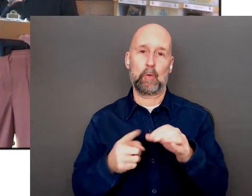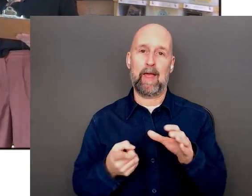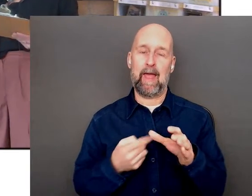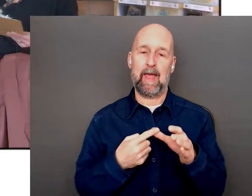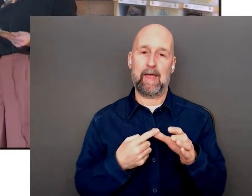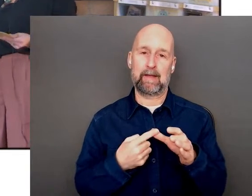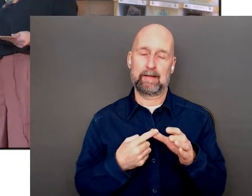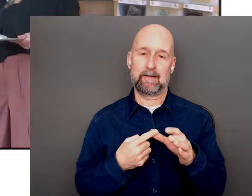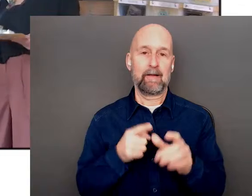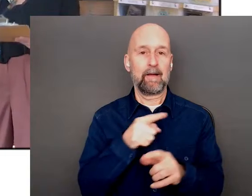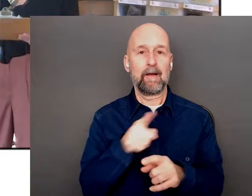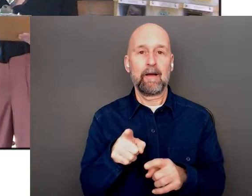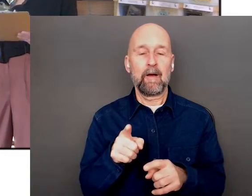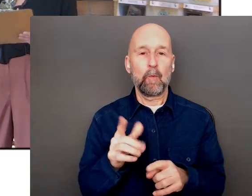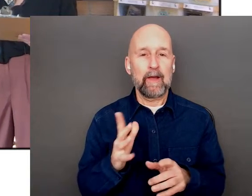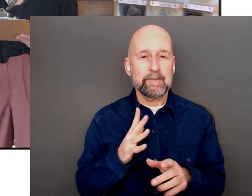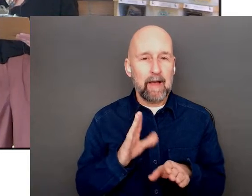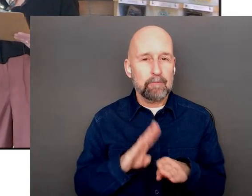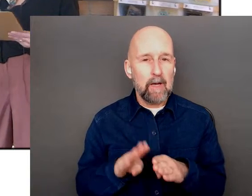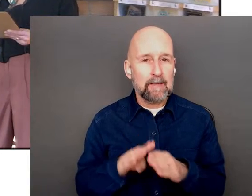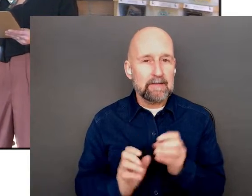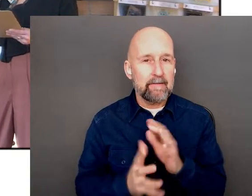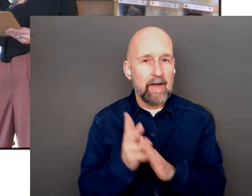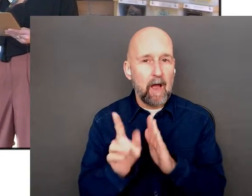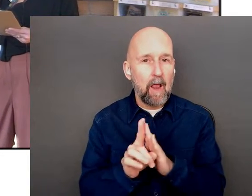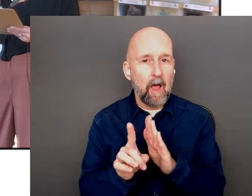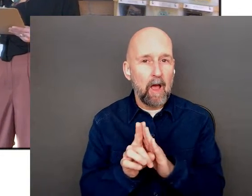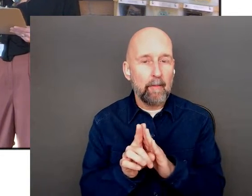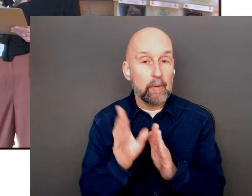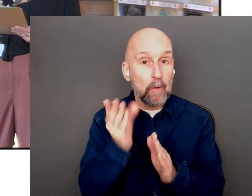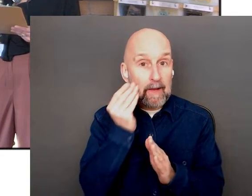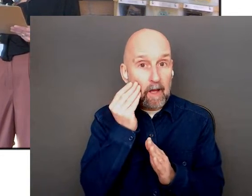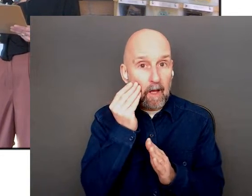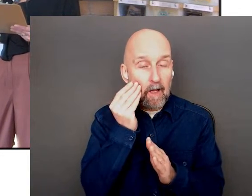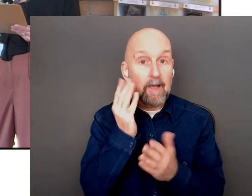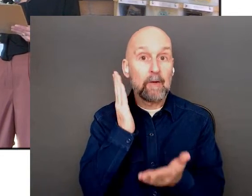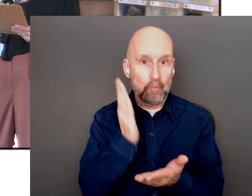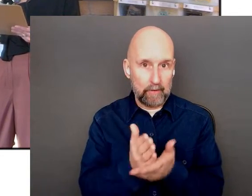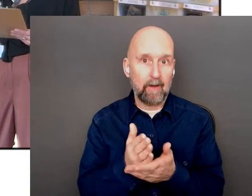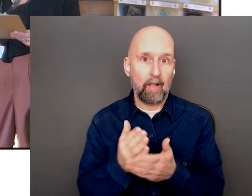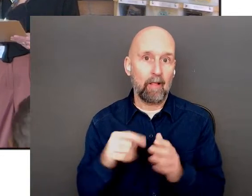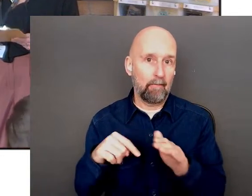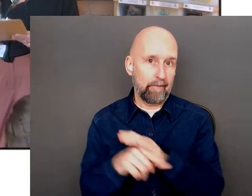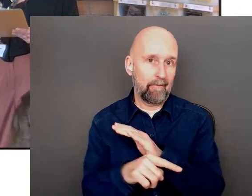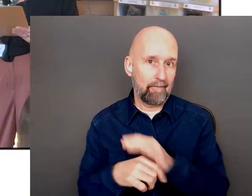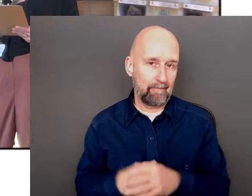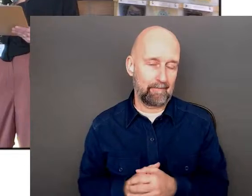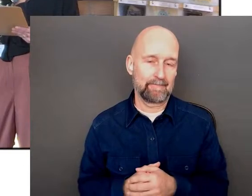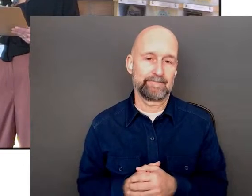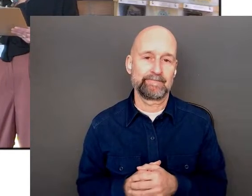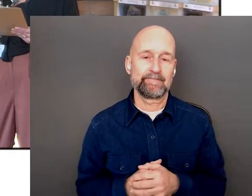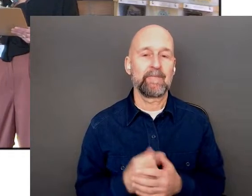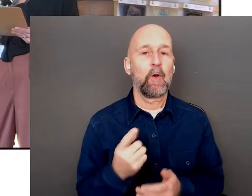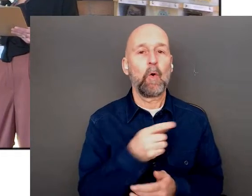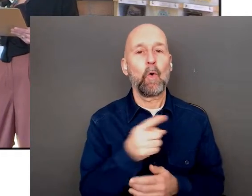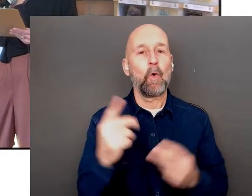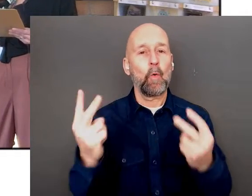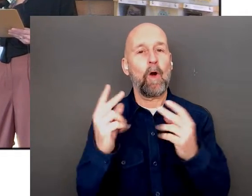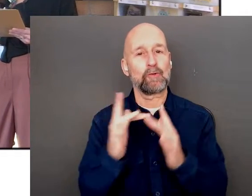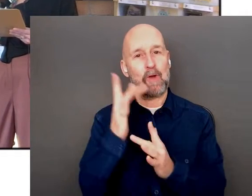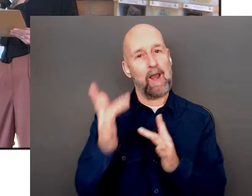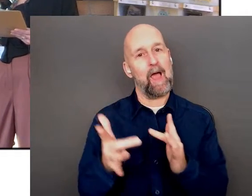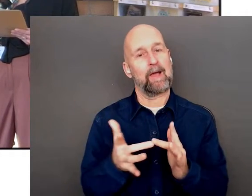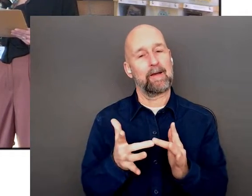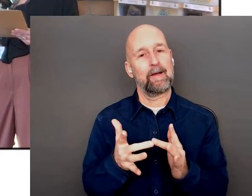expecting any fire drills, so if you hear anything, it's probably real. For those who are watching online, pop in your